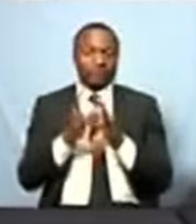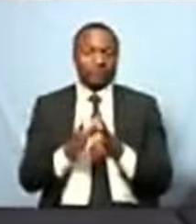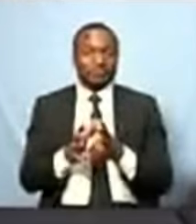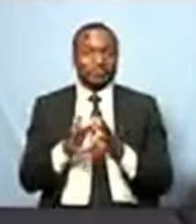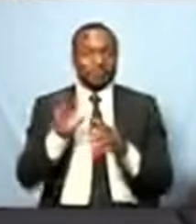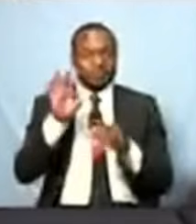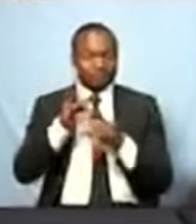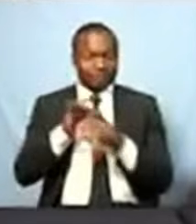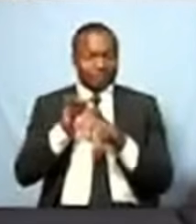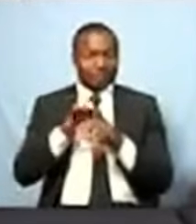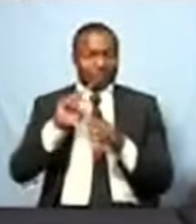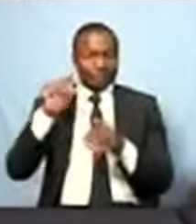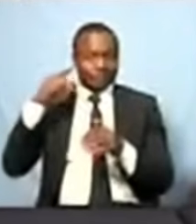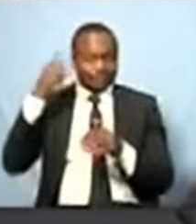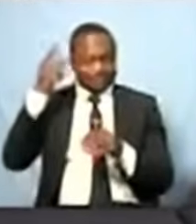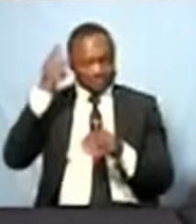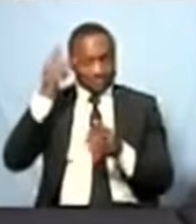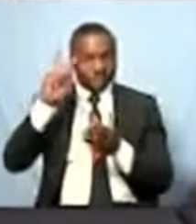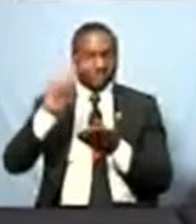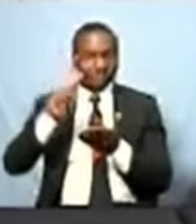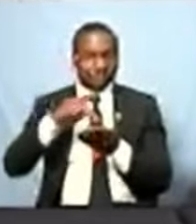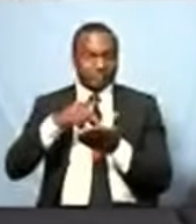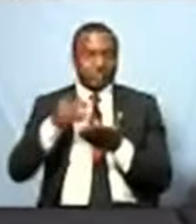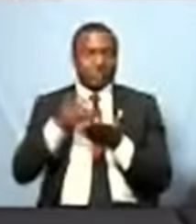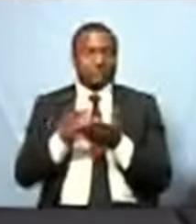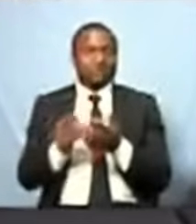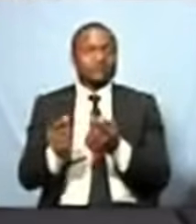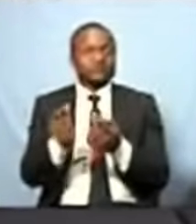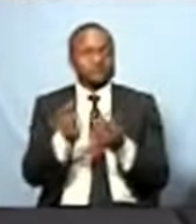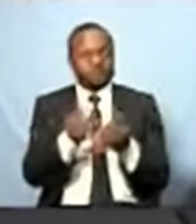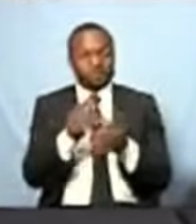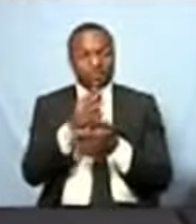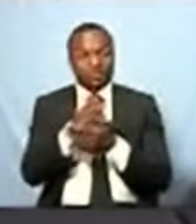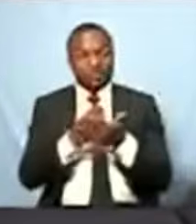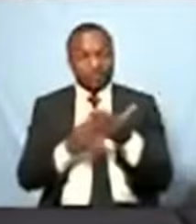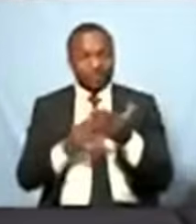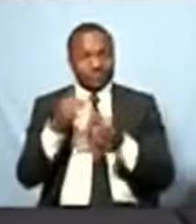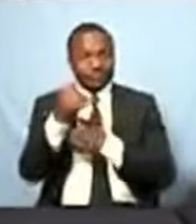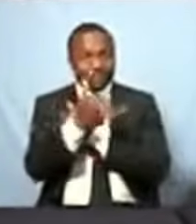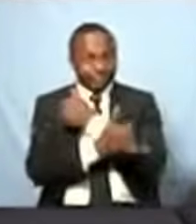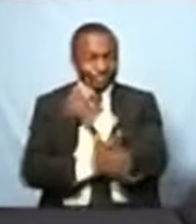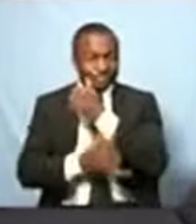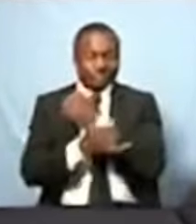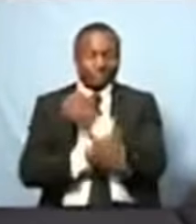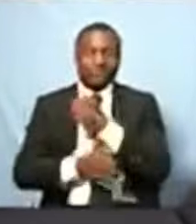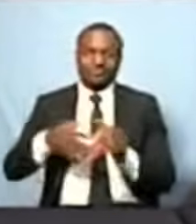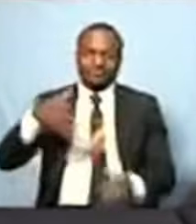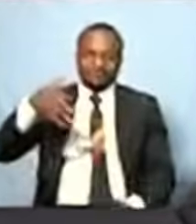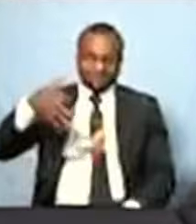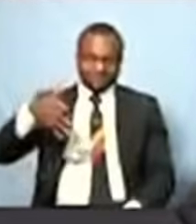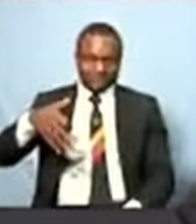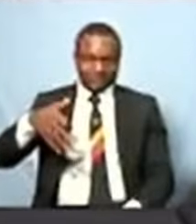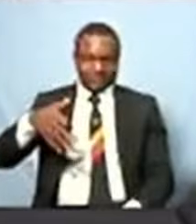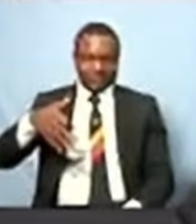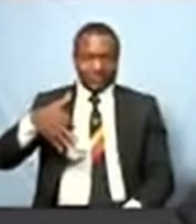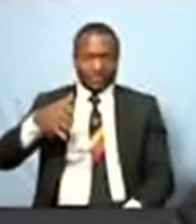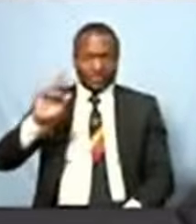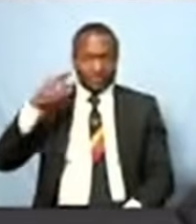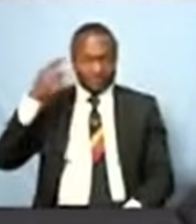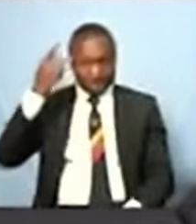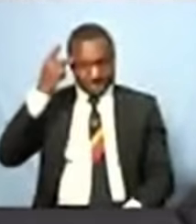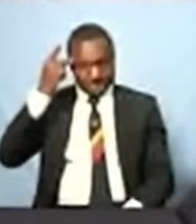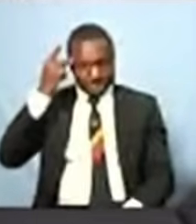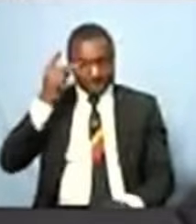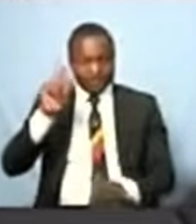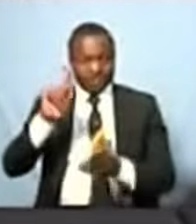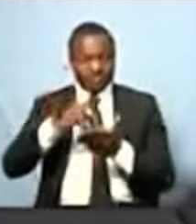political parties. This is the case in some countries. I know Namibia, for instance. So you have party lists, and